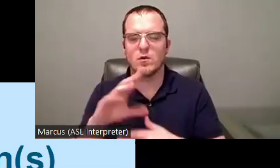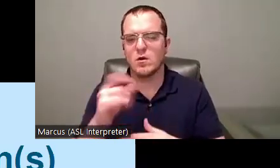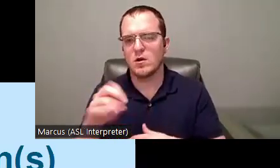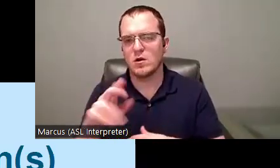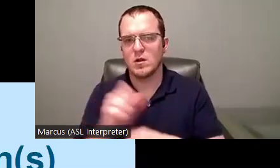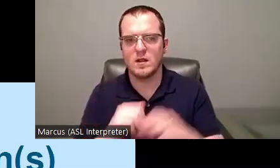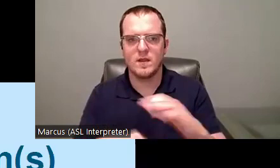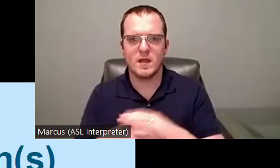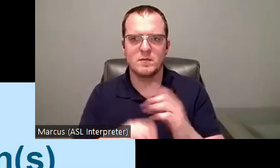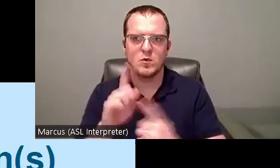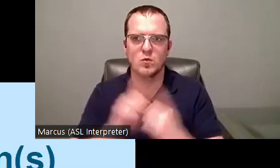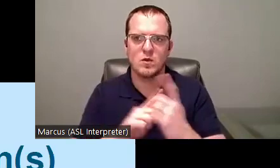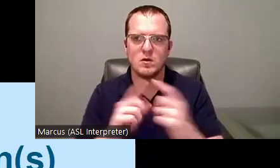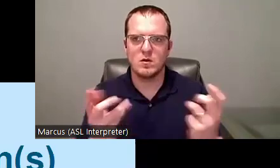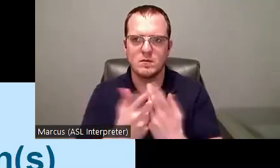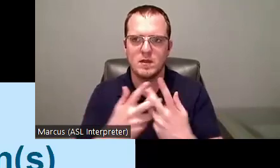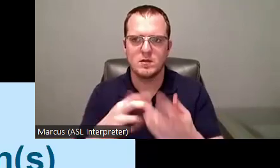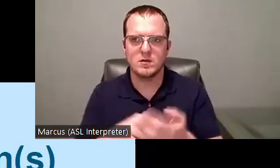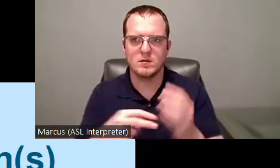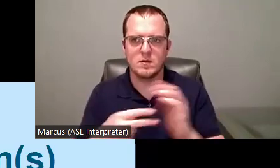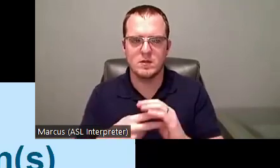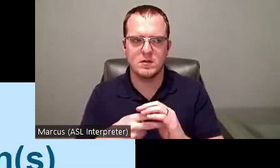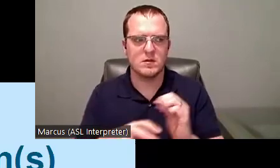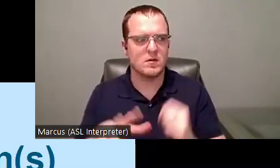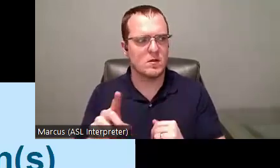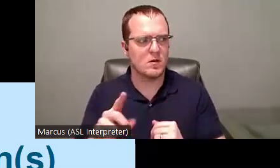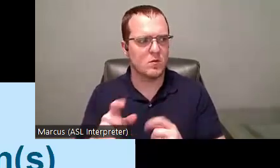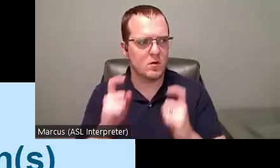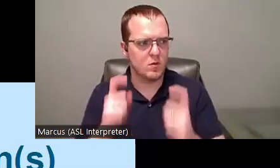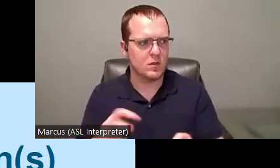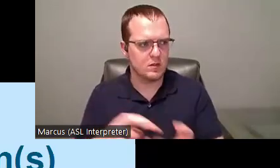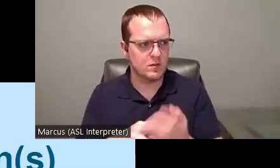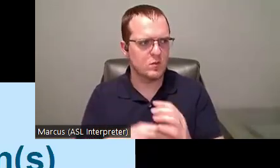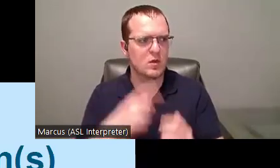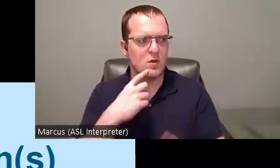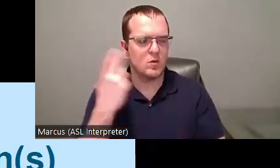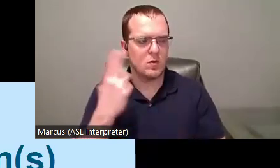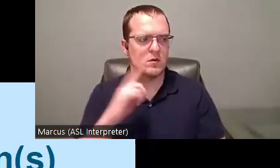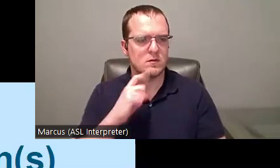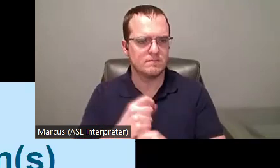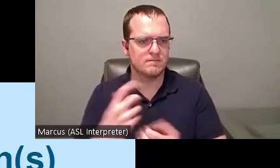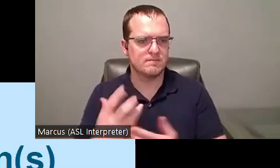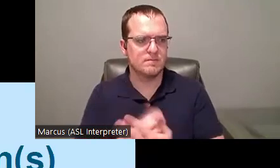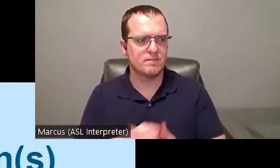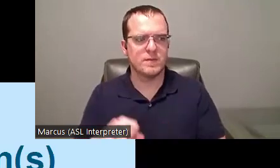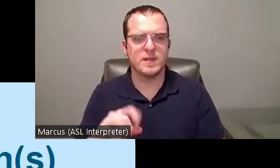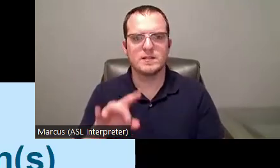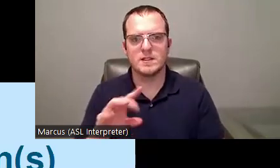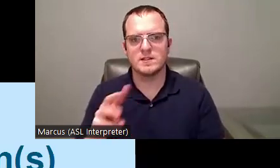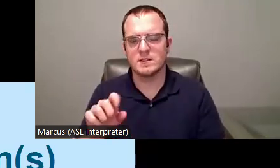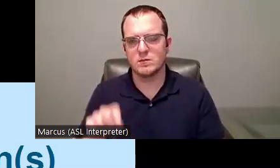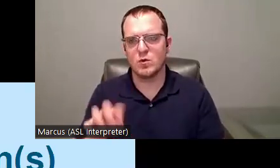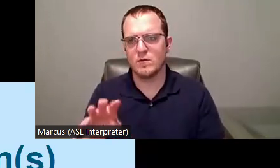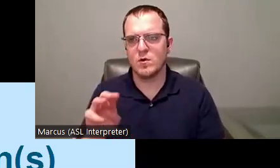cap's a 1-to-1 match, through those 31 awards, we can realize at least 86.4 million in